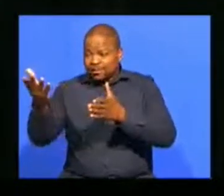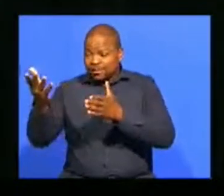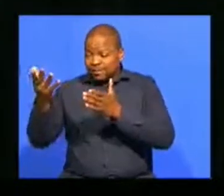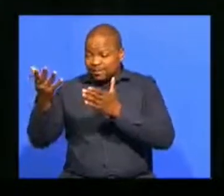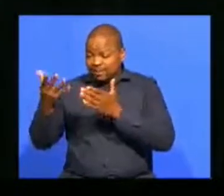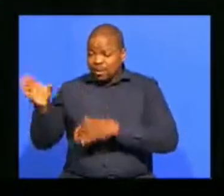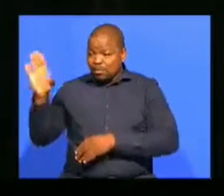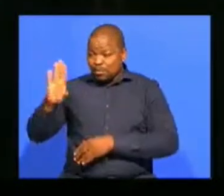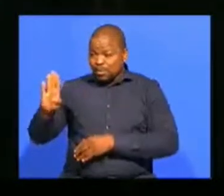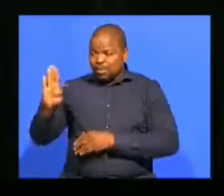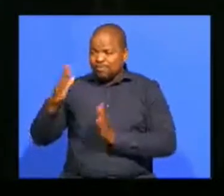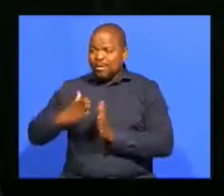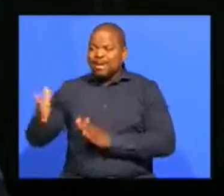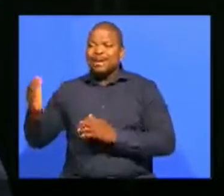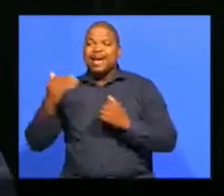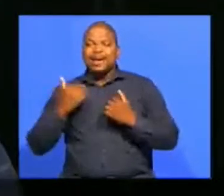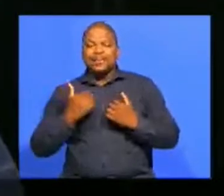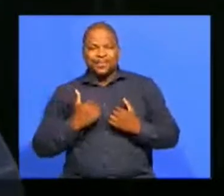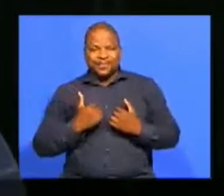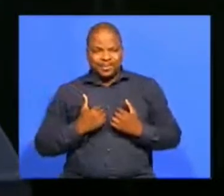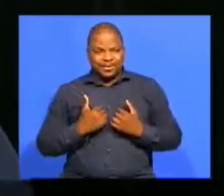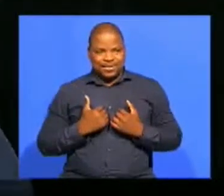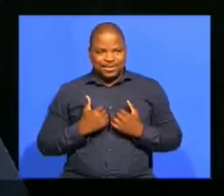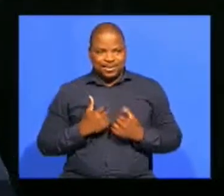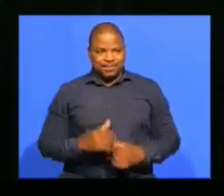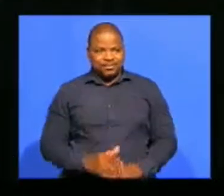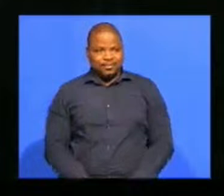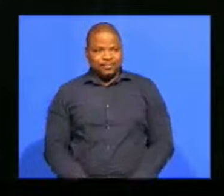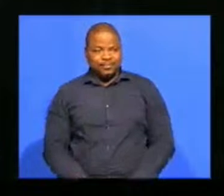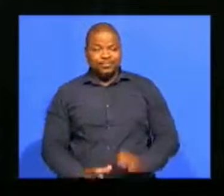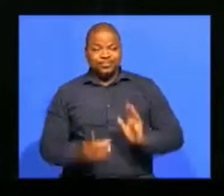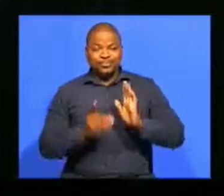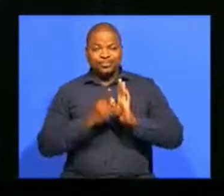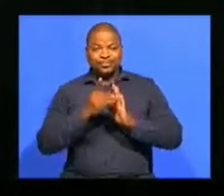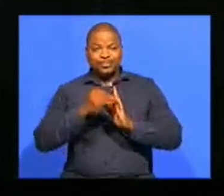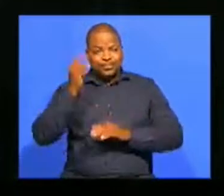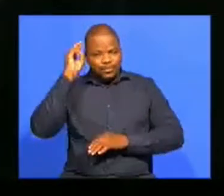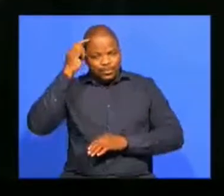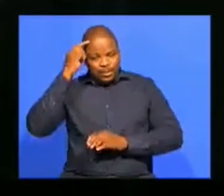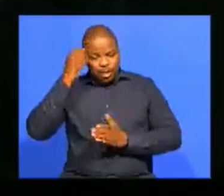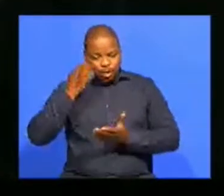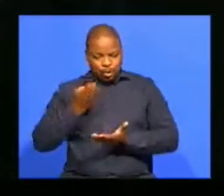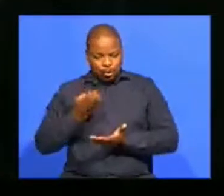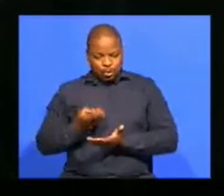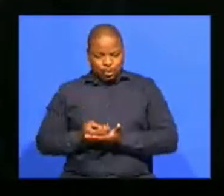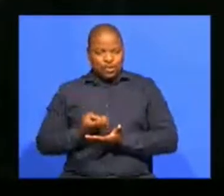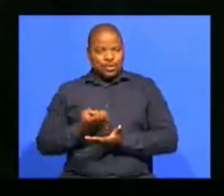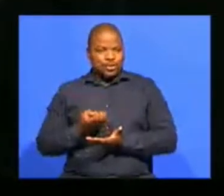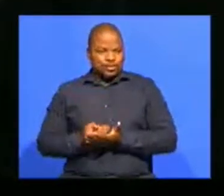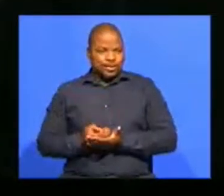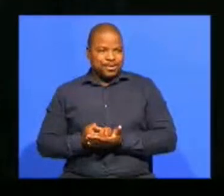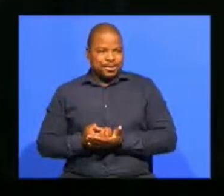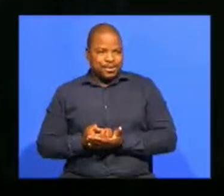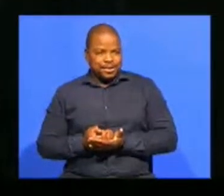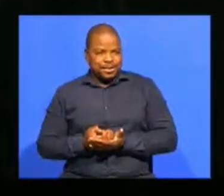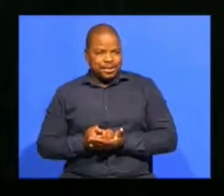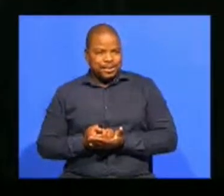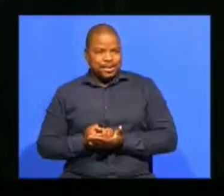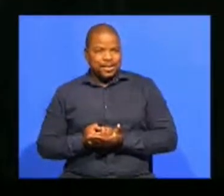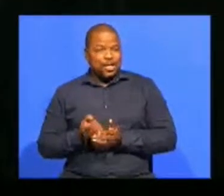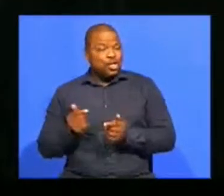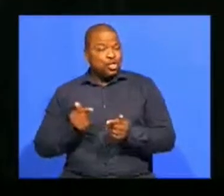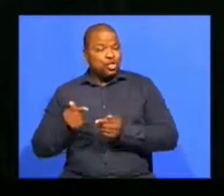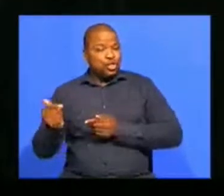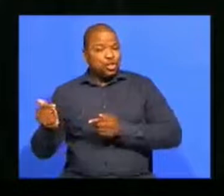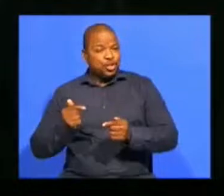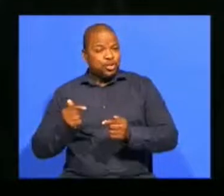that Botswana is intent on developing a knowledge-based economy, and the trading